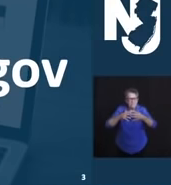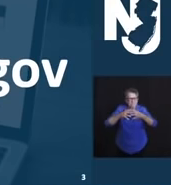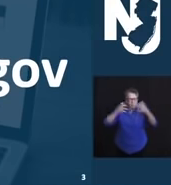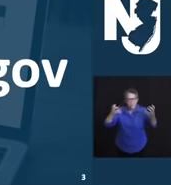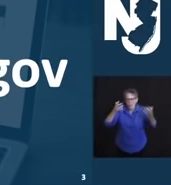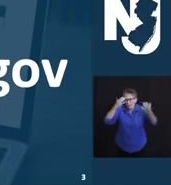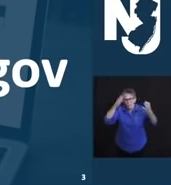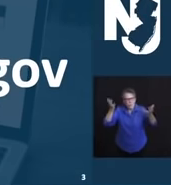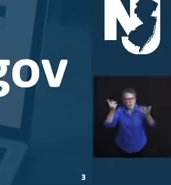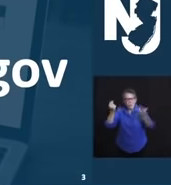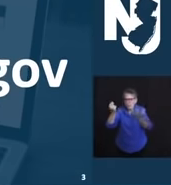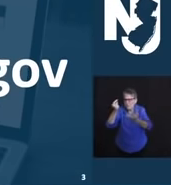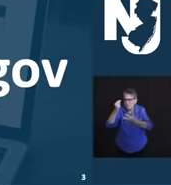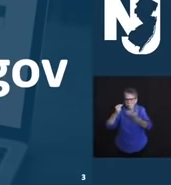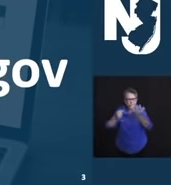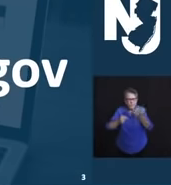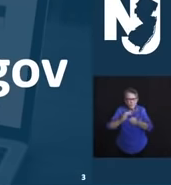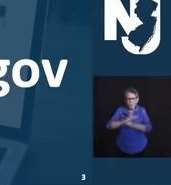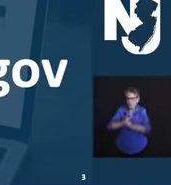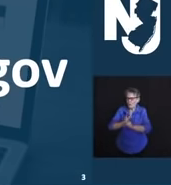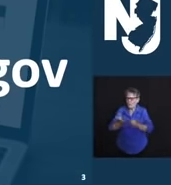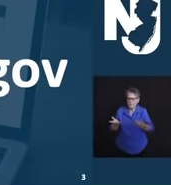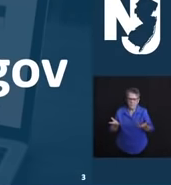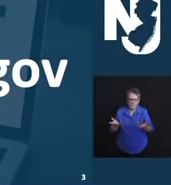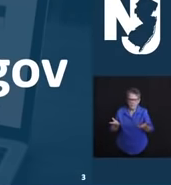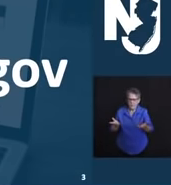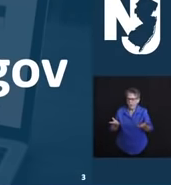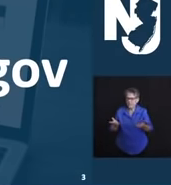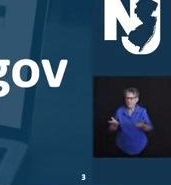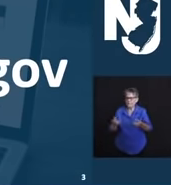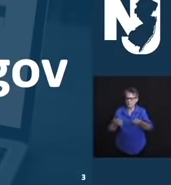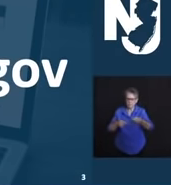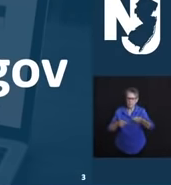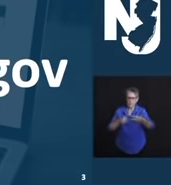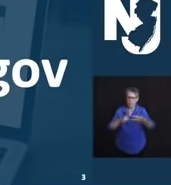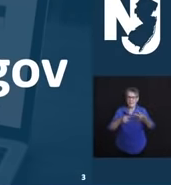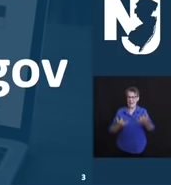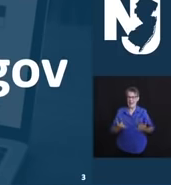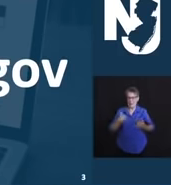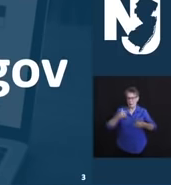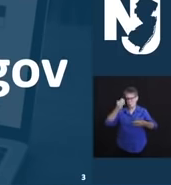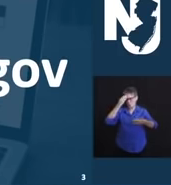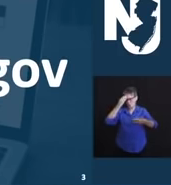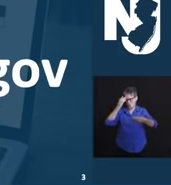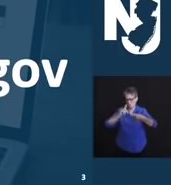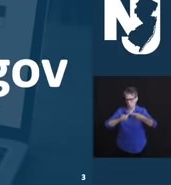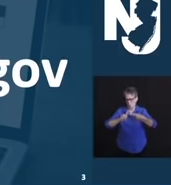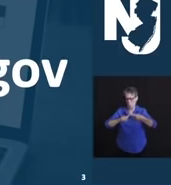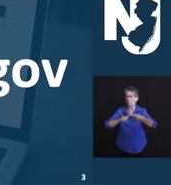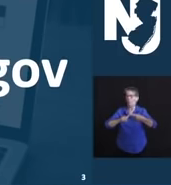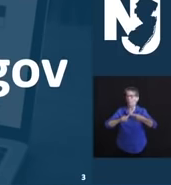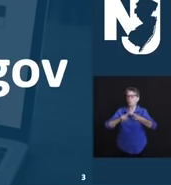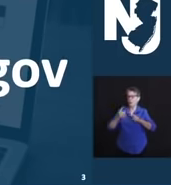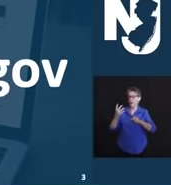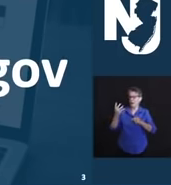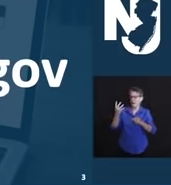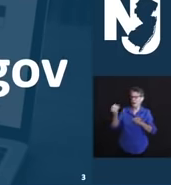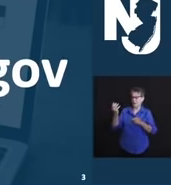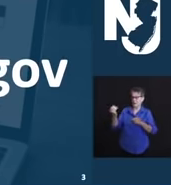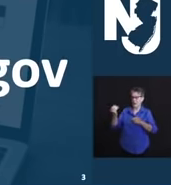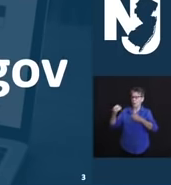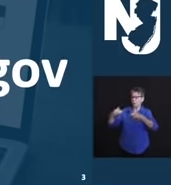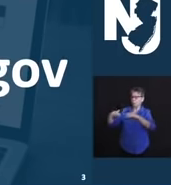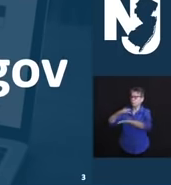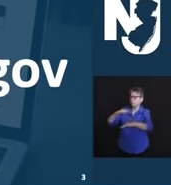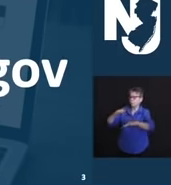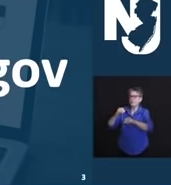safer than indoor environments. We've said that time and time again. And that is why, as of tomorrow, nearly every type of outdoor